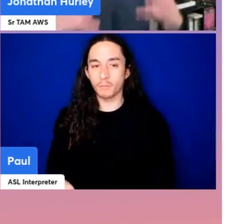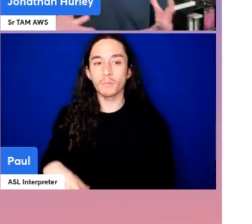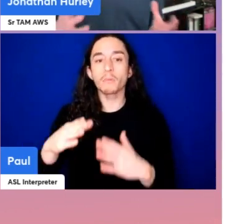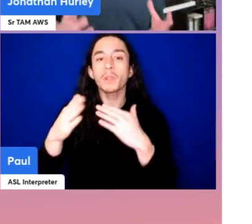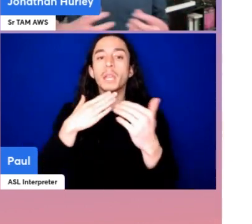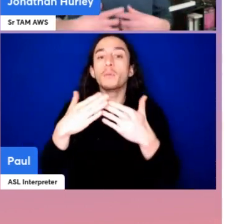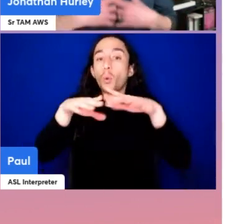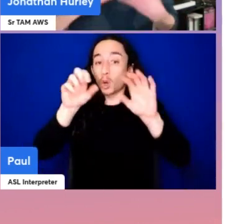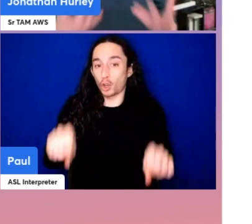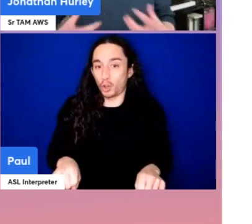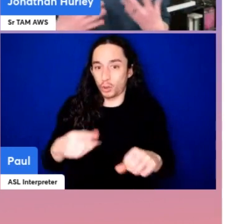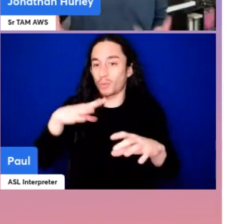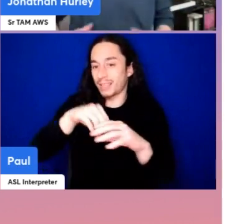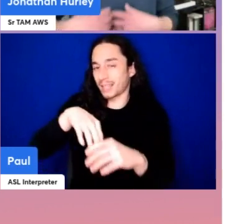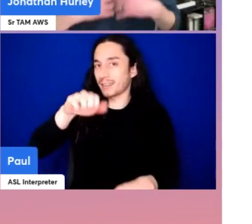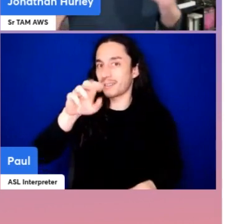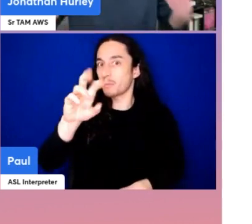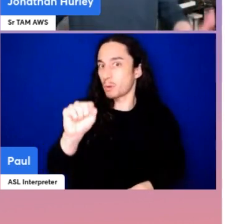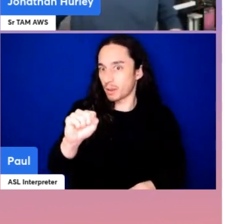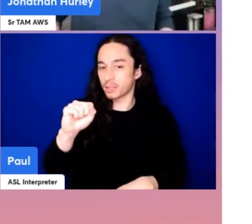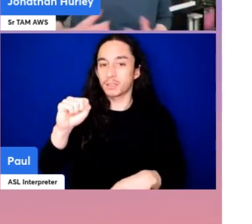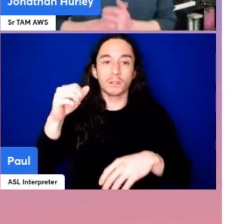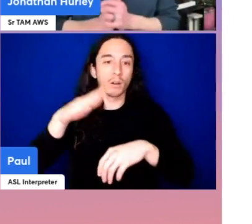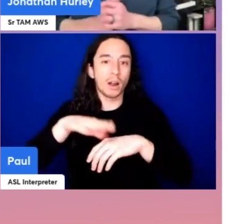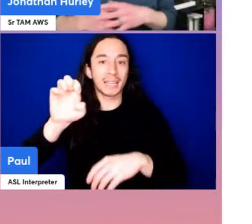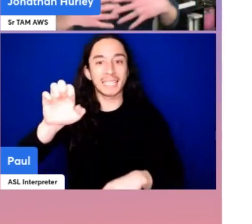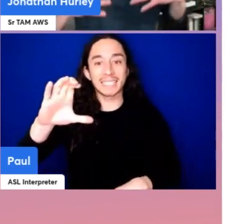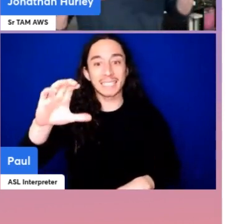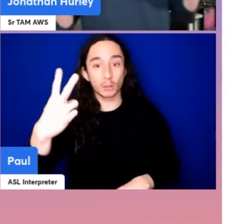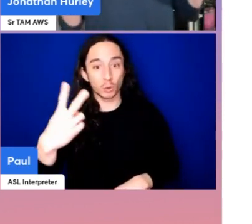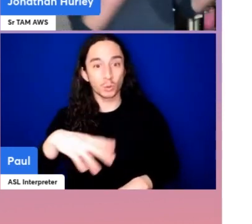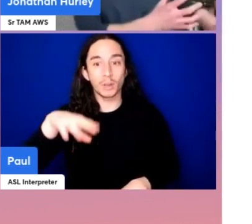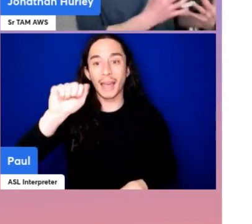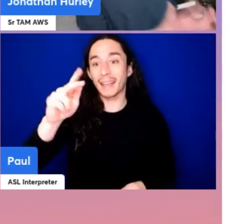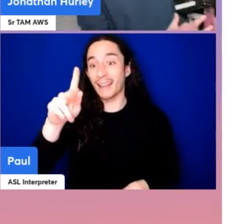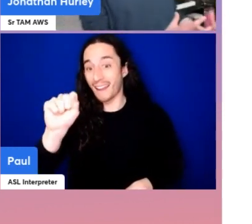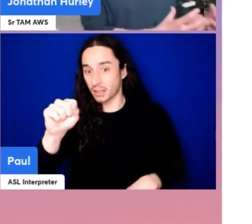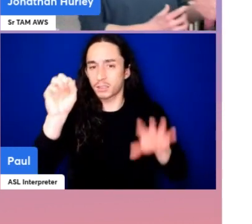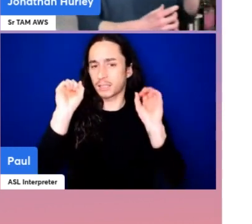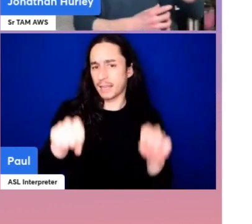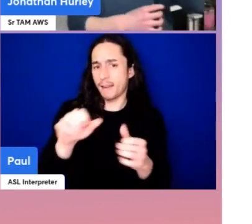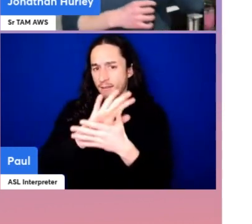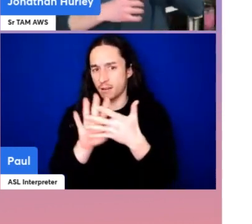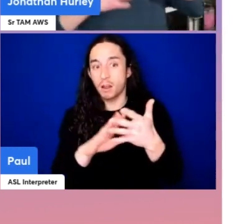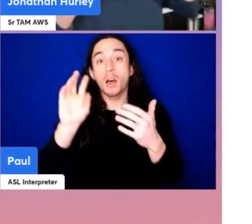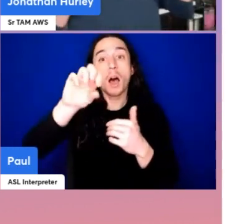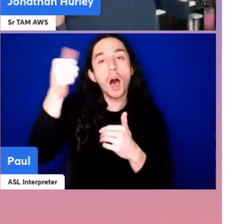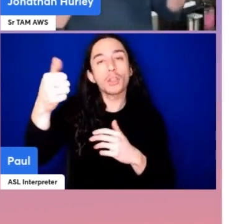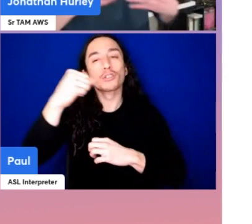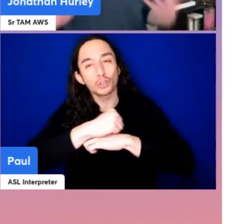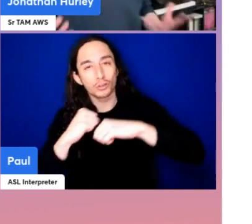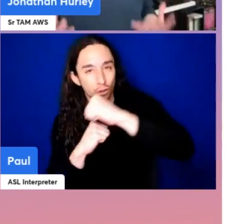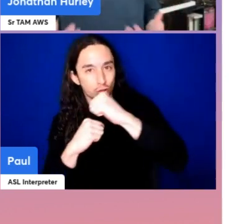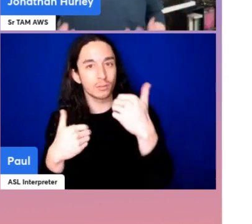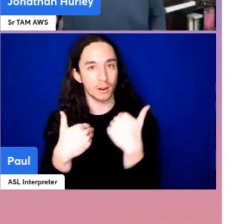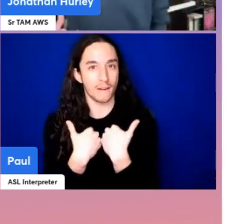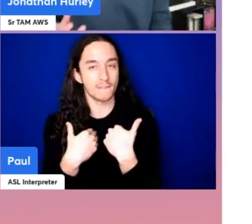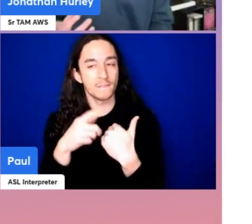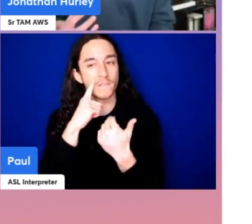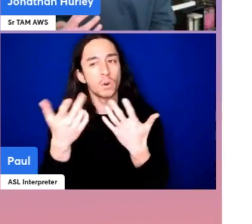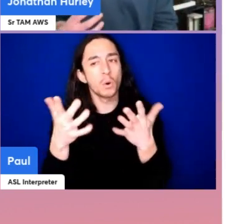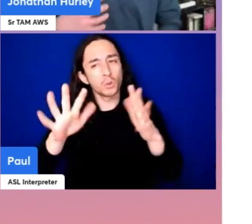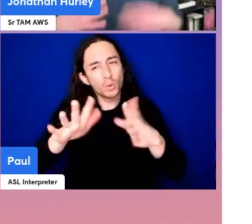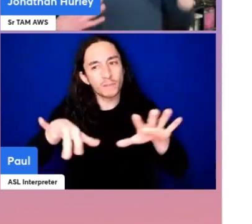this within AWS, you could do this on EC2, you could do it on EKS, there are other structures to do sort of the same